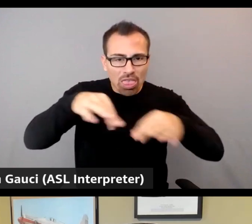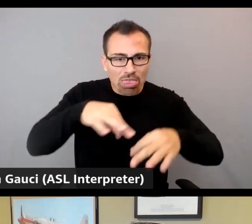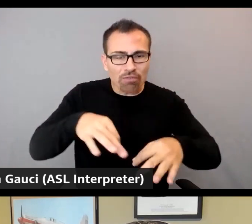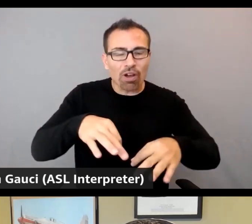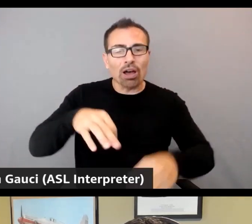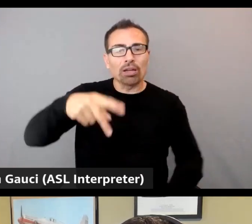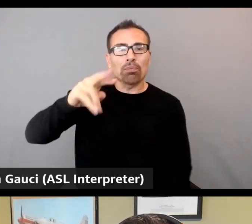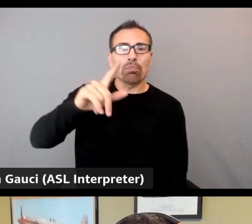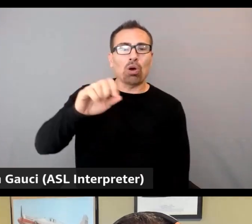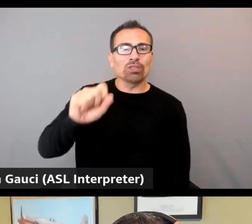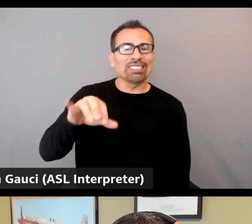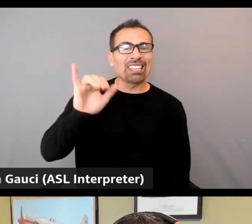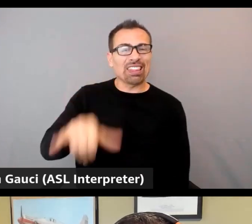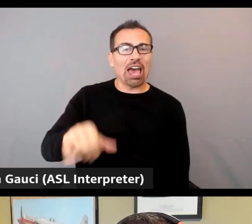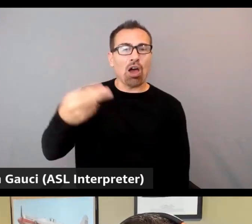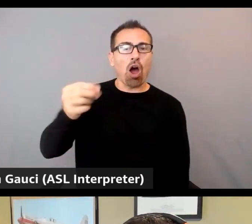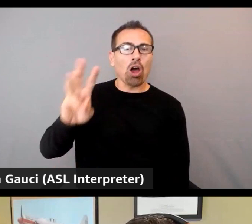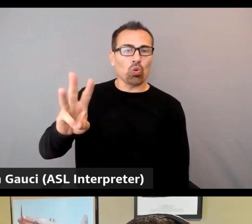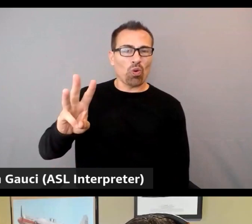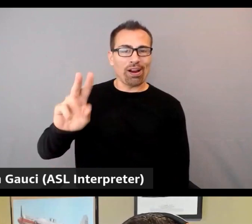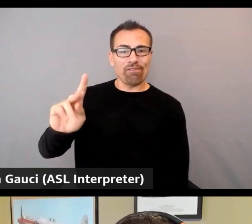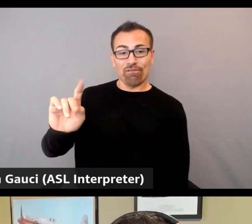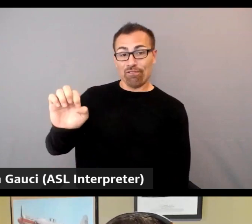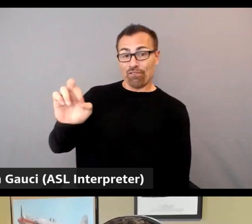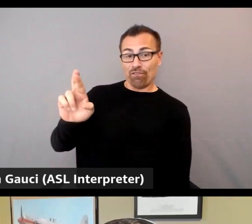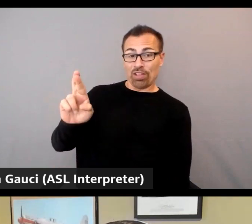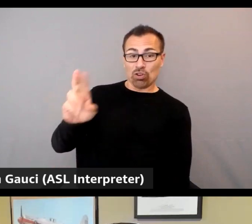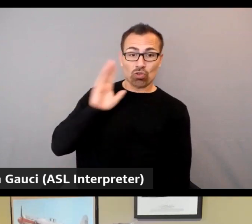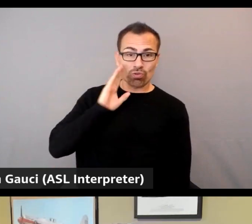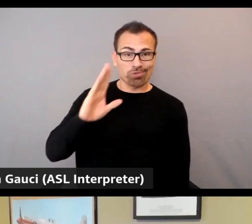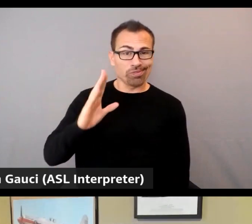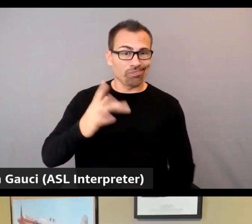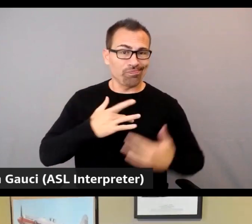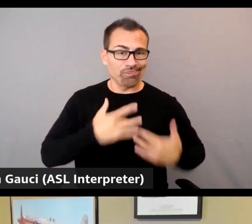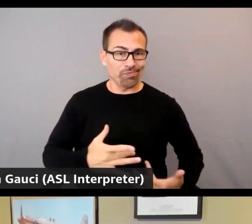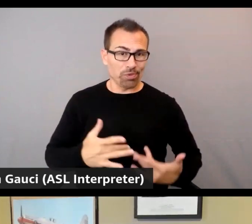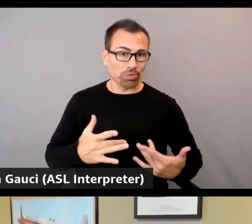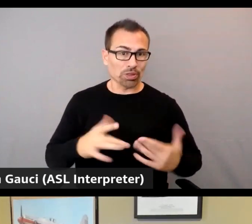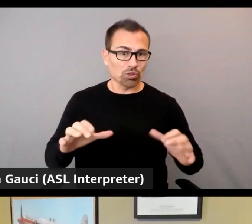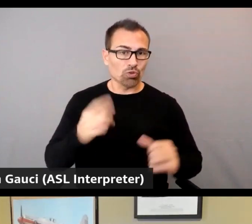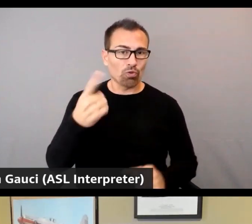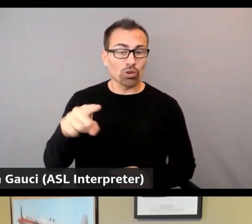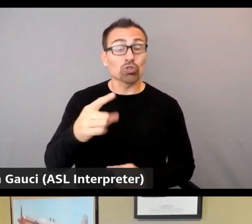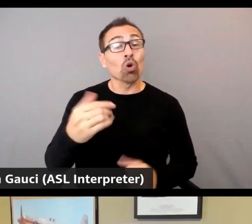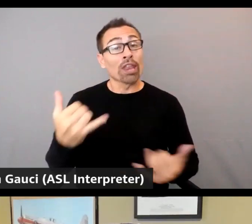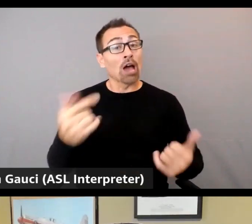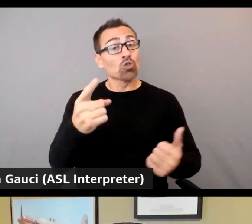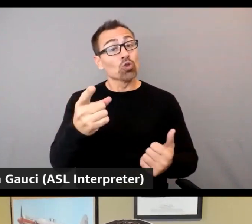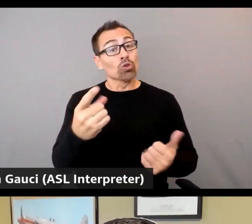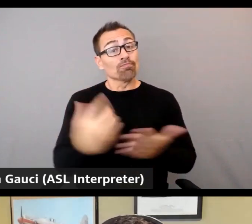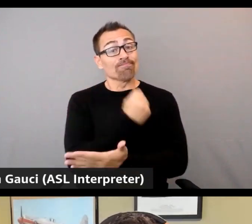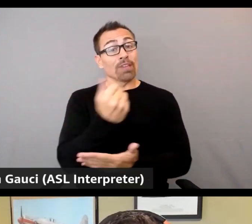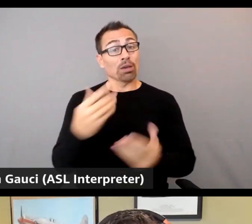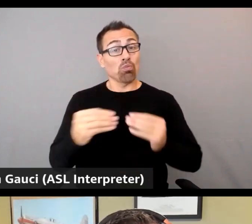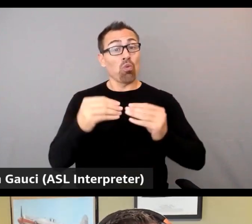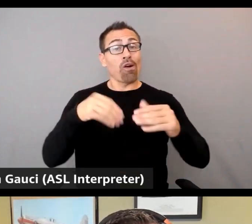will typically do for you. Mm-hmm. So it gives you more access, more control. Mm-hmm. Yeah,